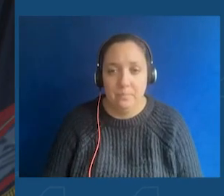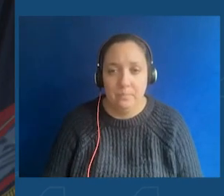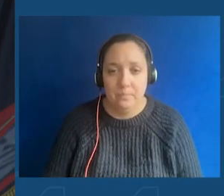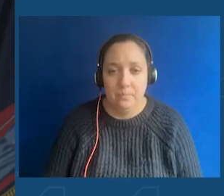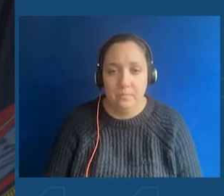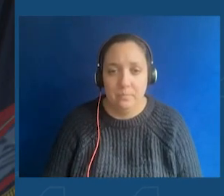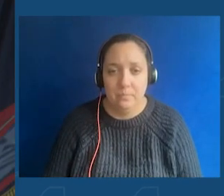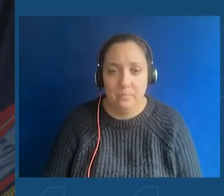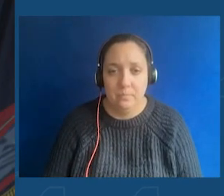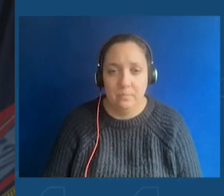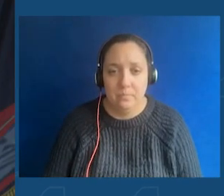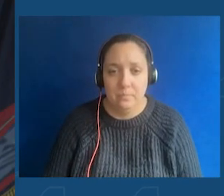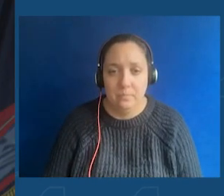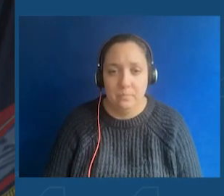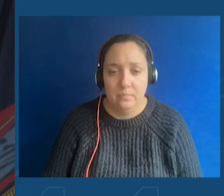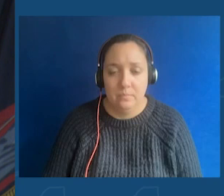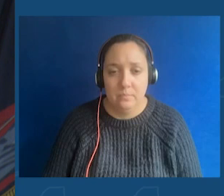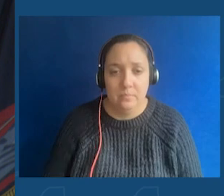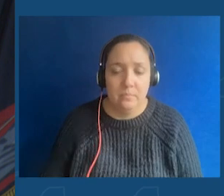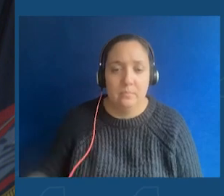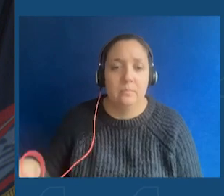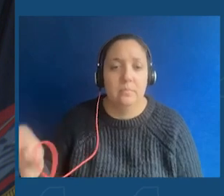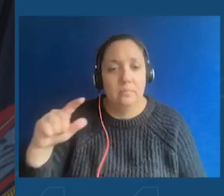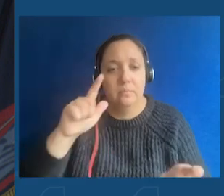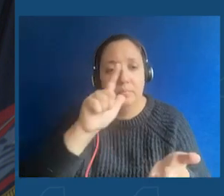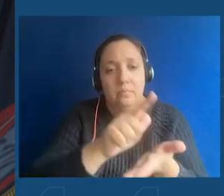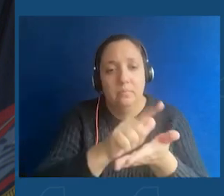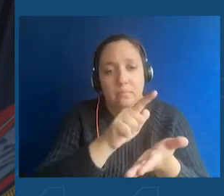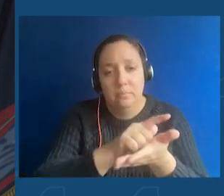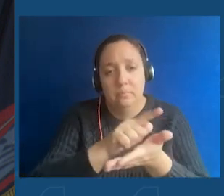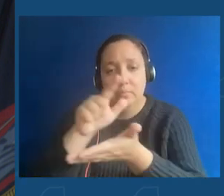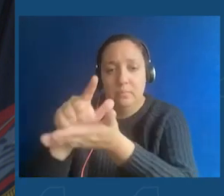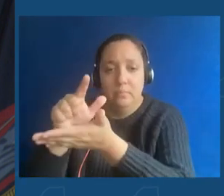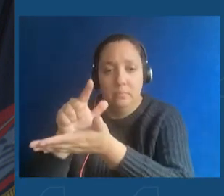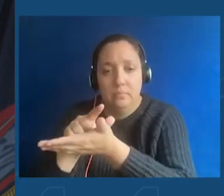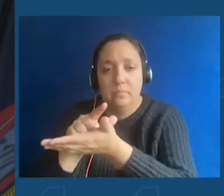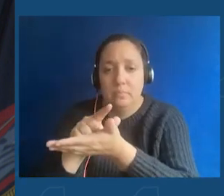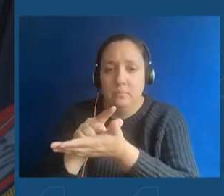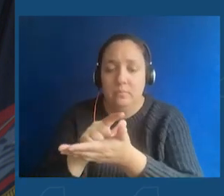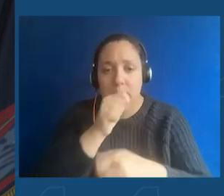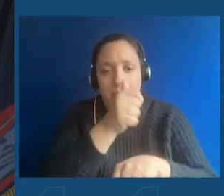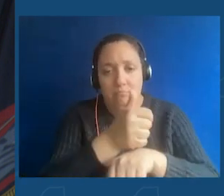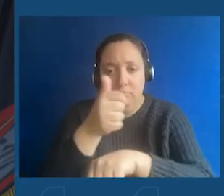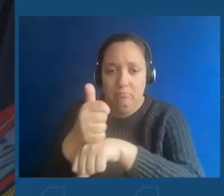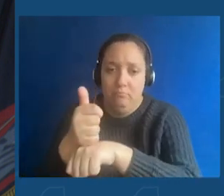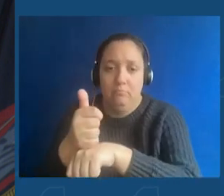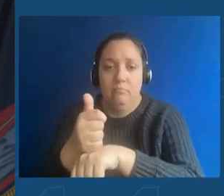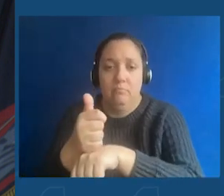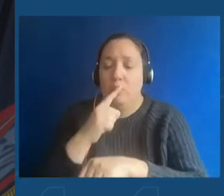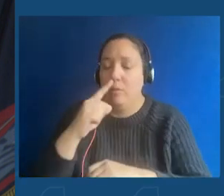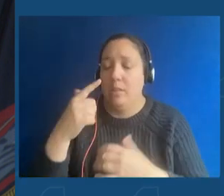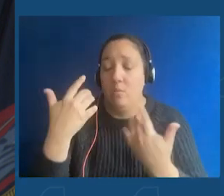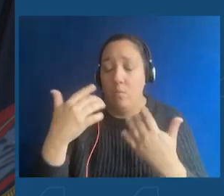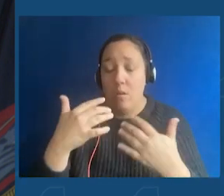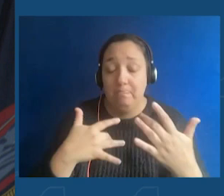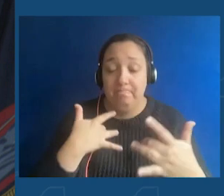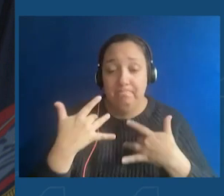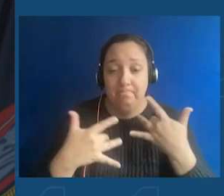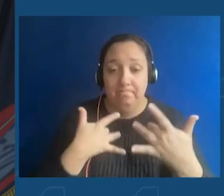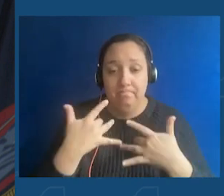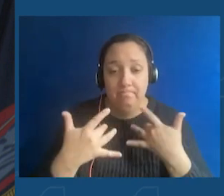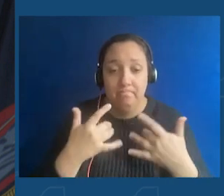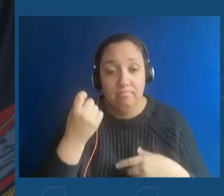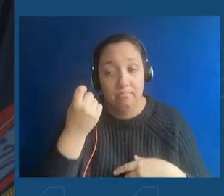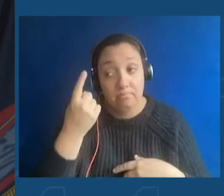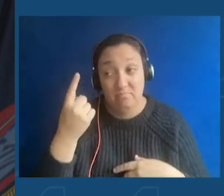These are landmark pieces of legislation, statements of our values as New Yorkers, and as always, when others fall